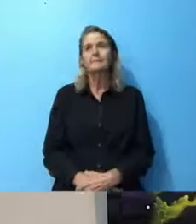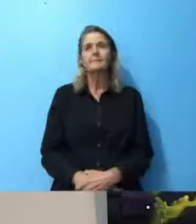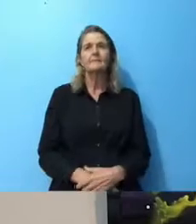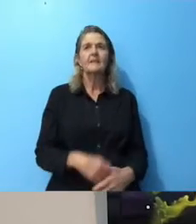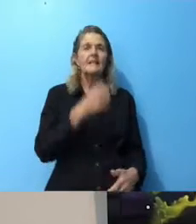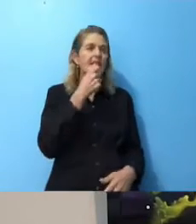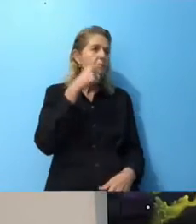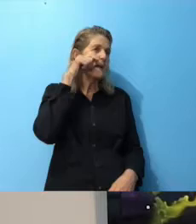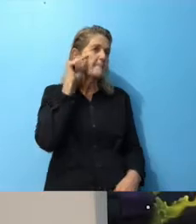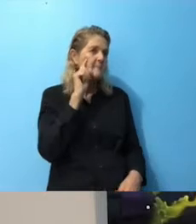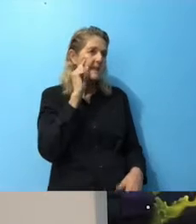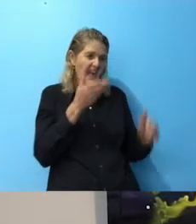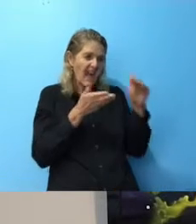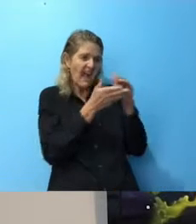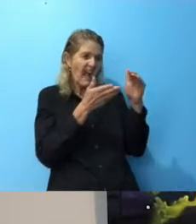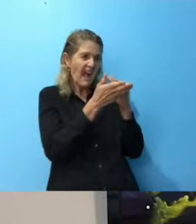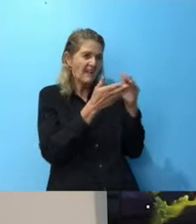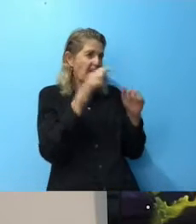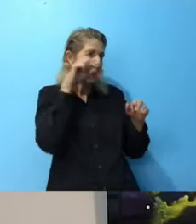Bit of pink under the pink,